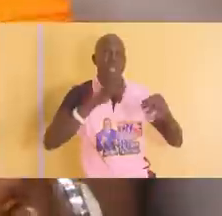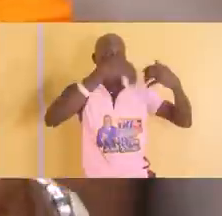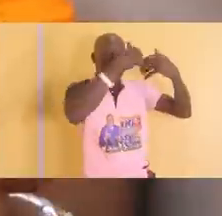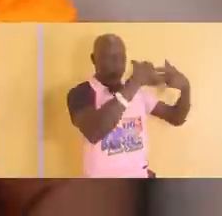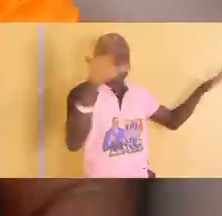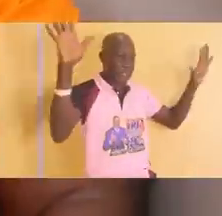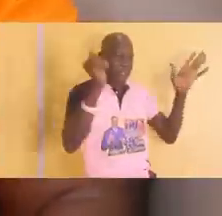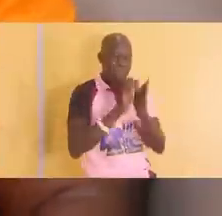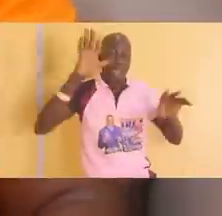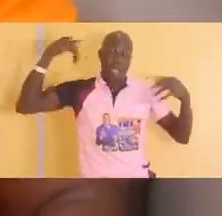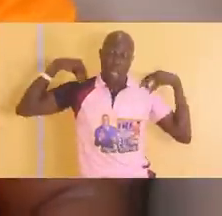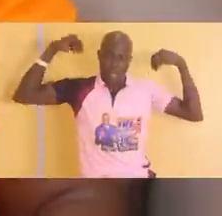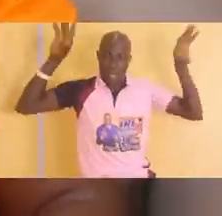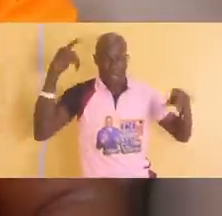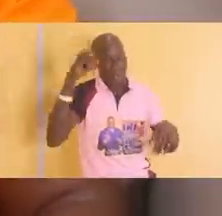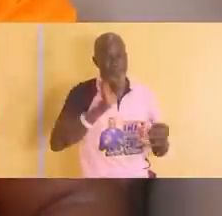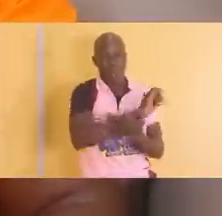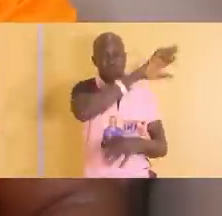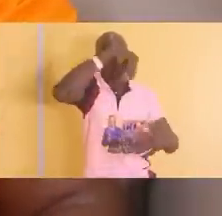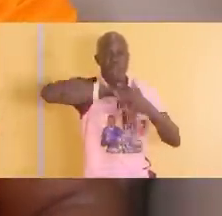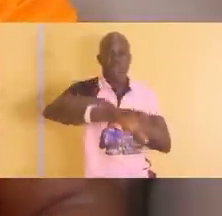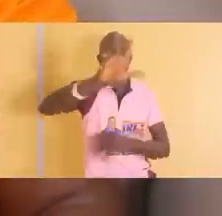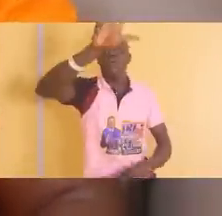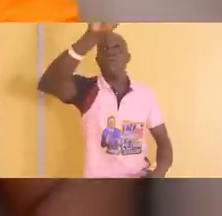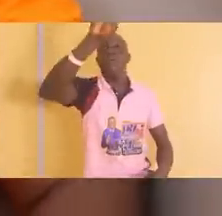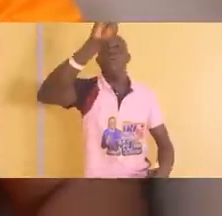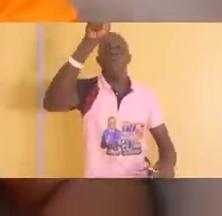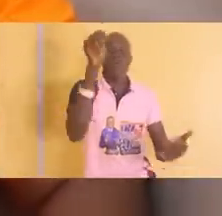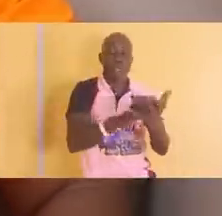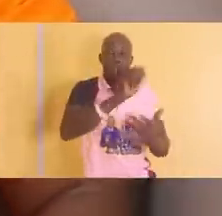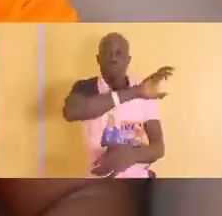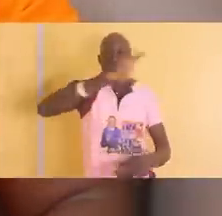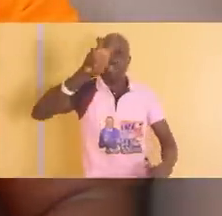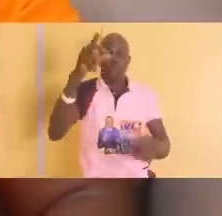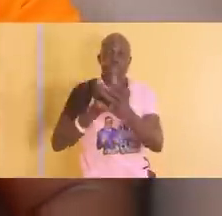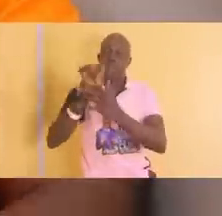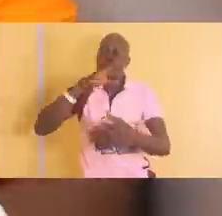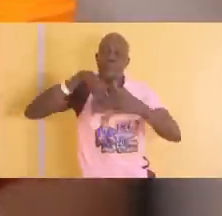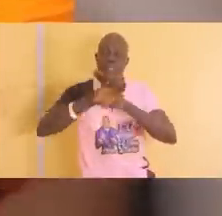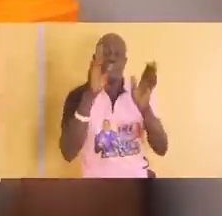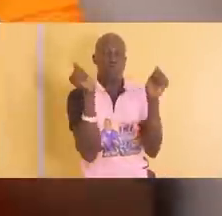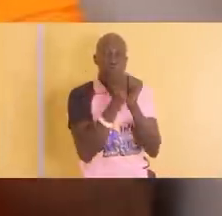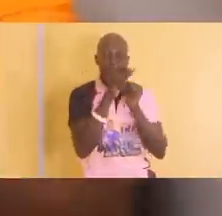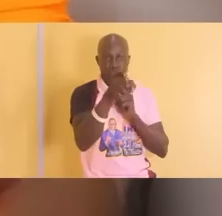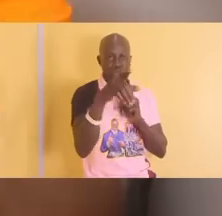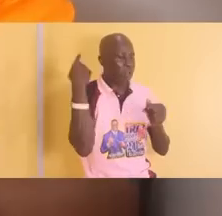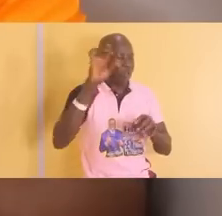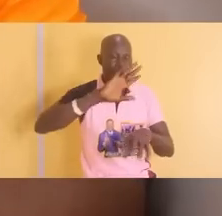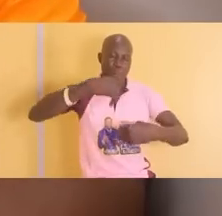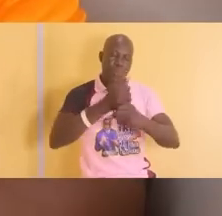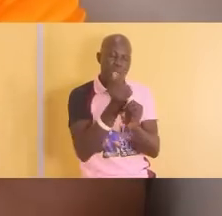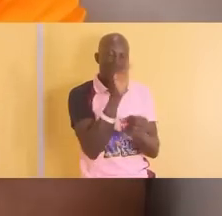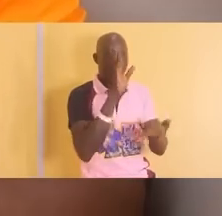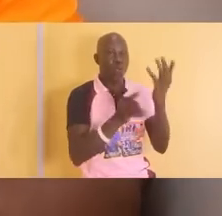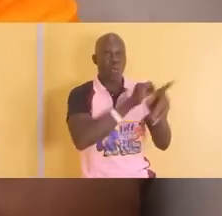I'll release the angels for you. 7,200 angels. They will be with you